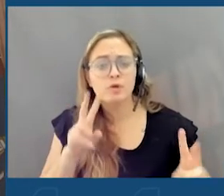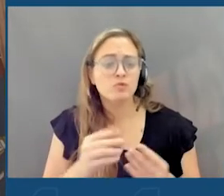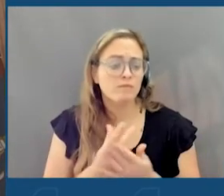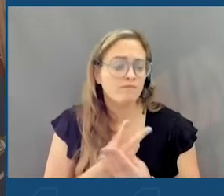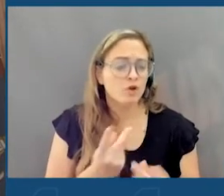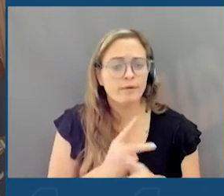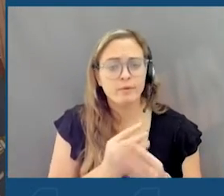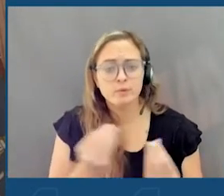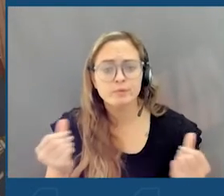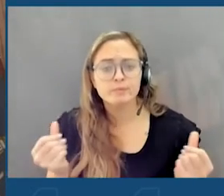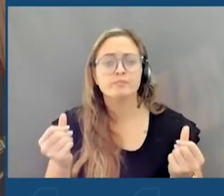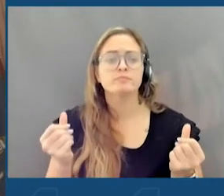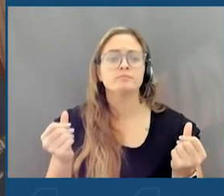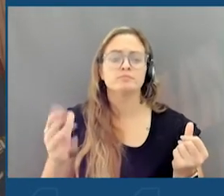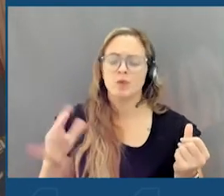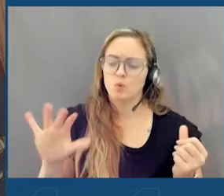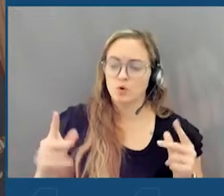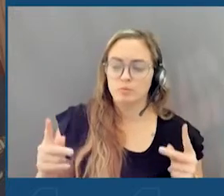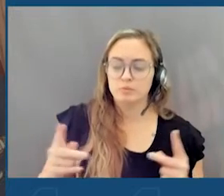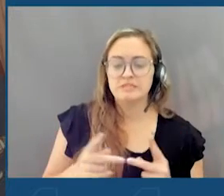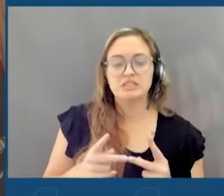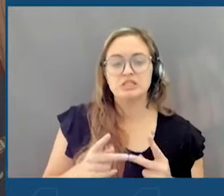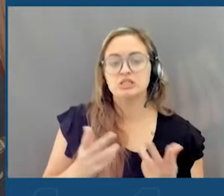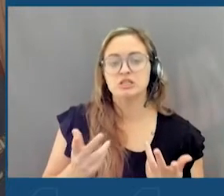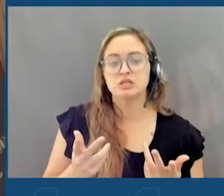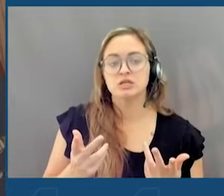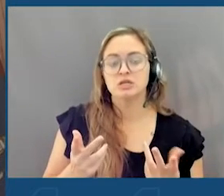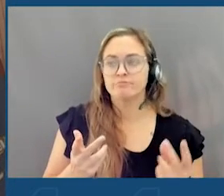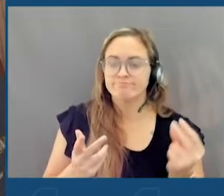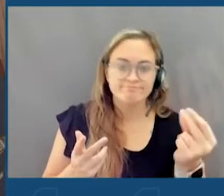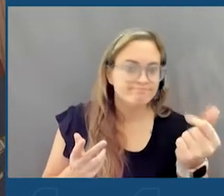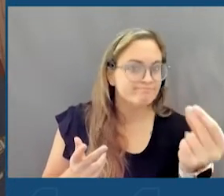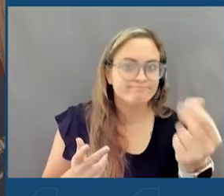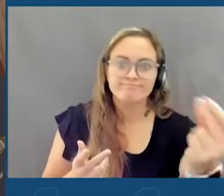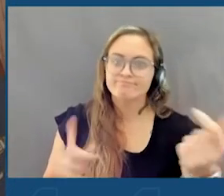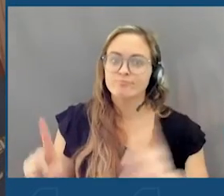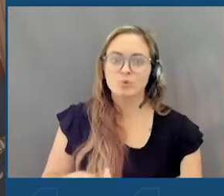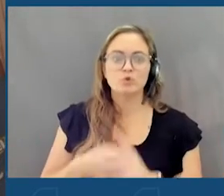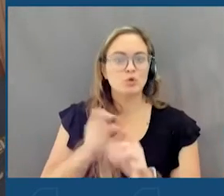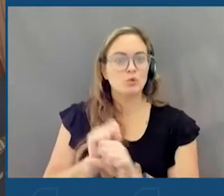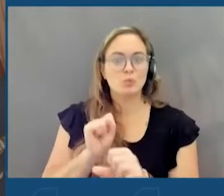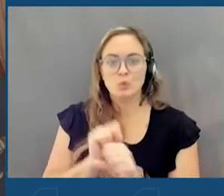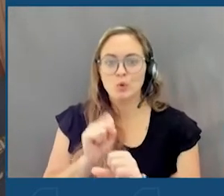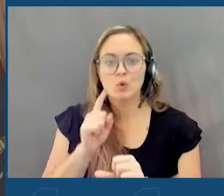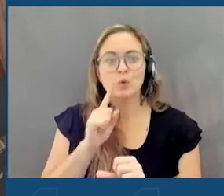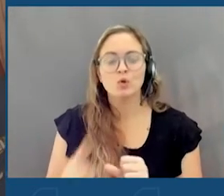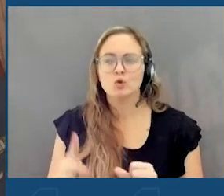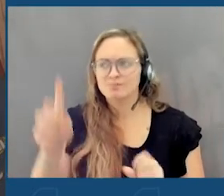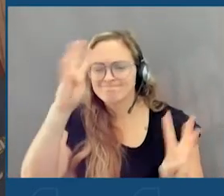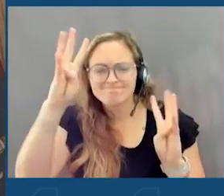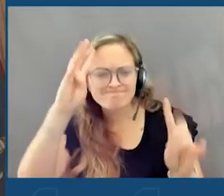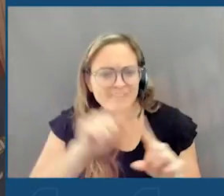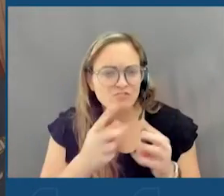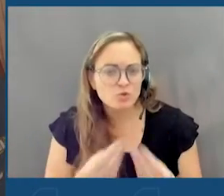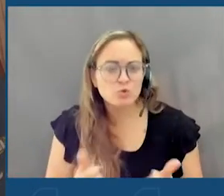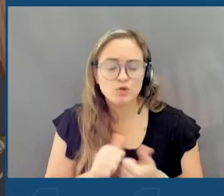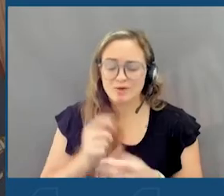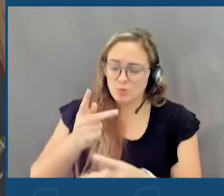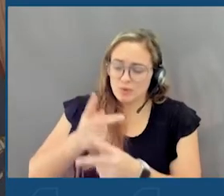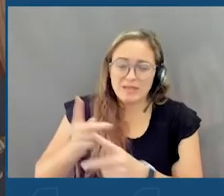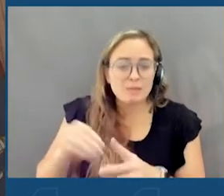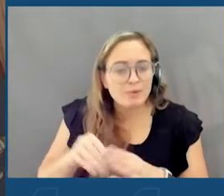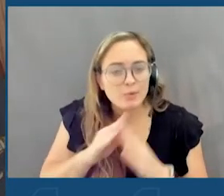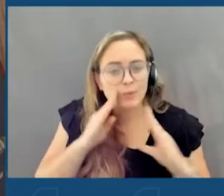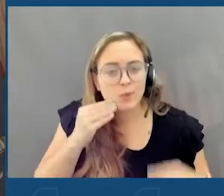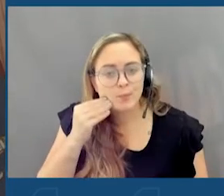in her position hit the ground running when it came to trying to come up with solutions to keep homeowners in their